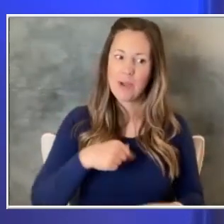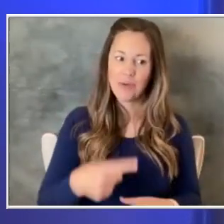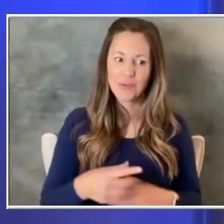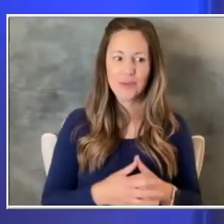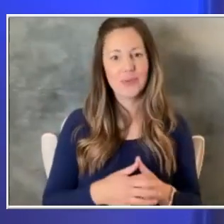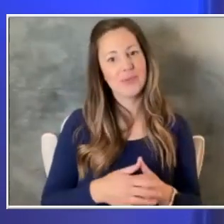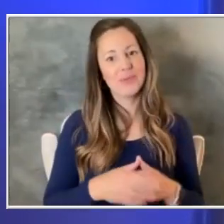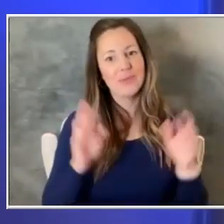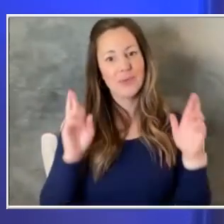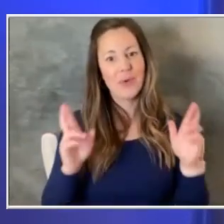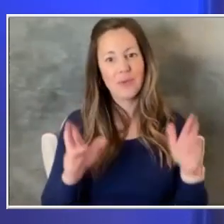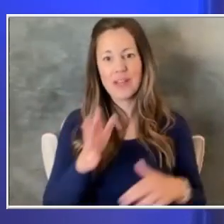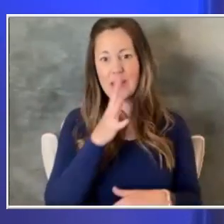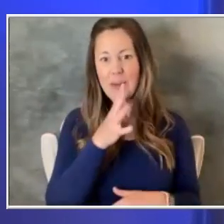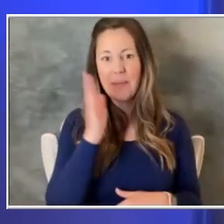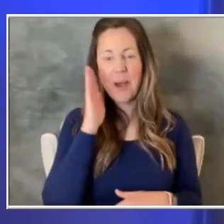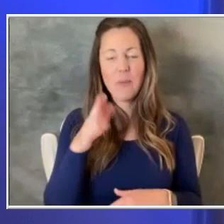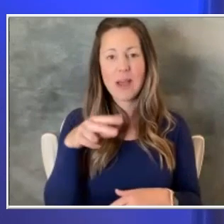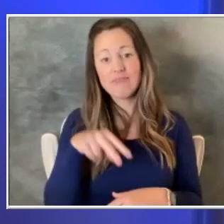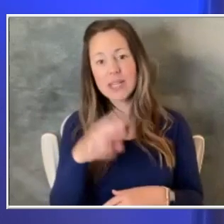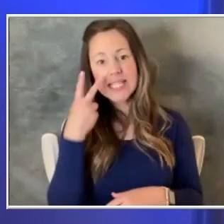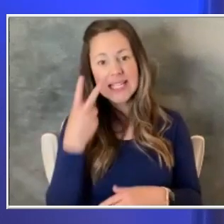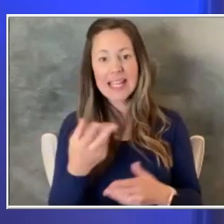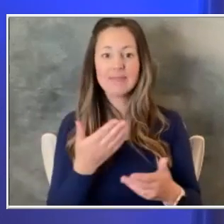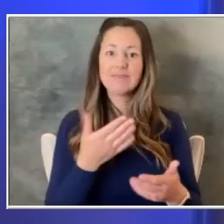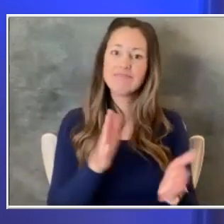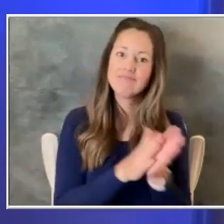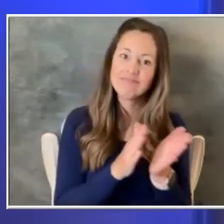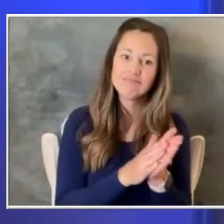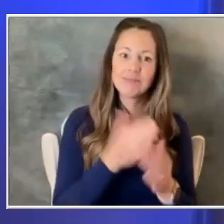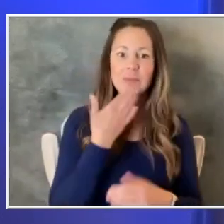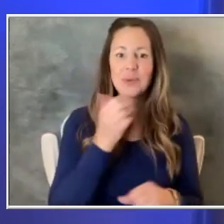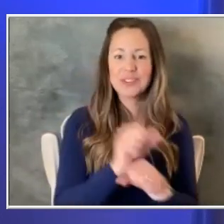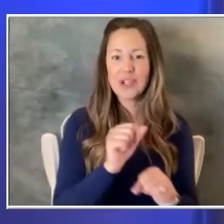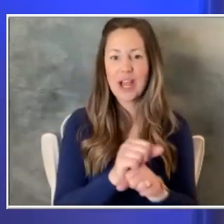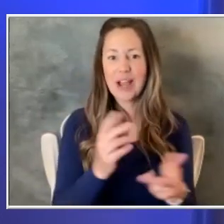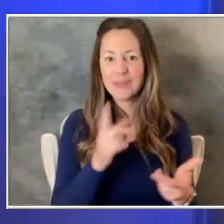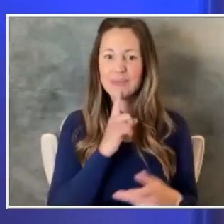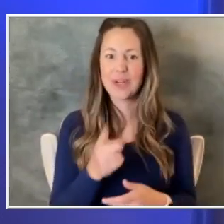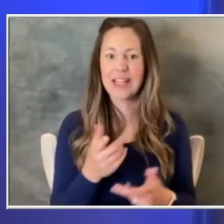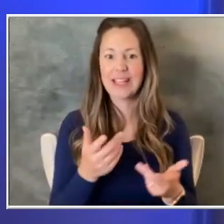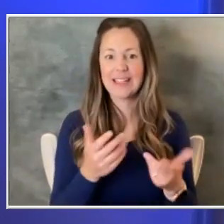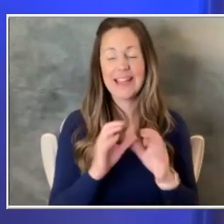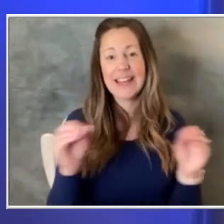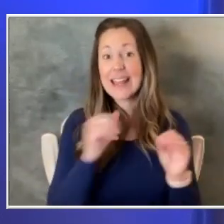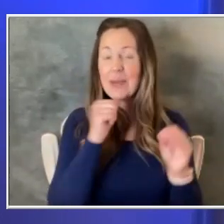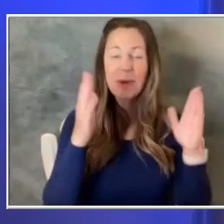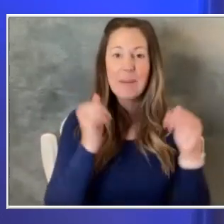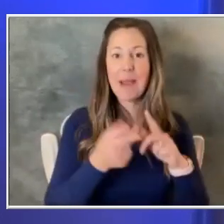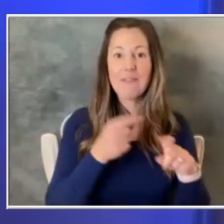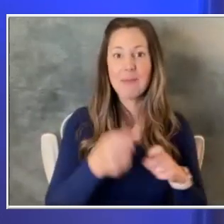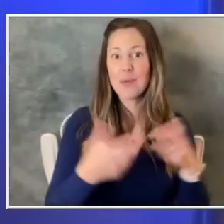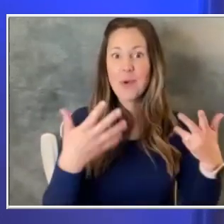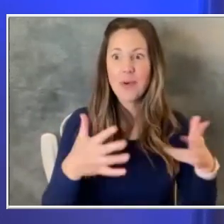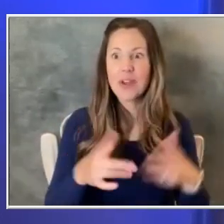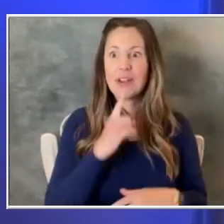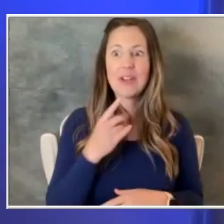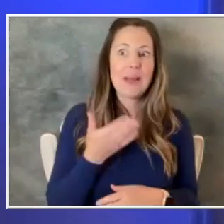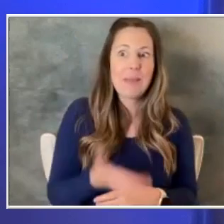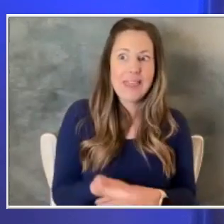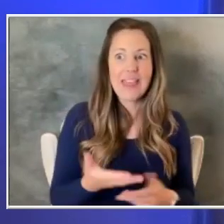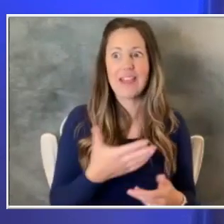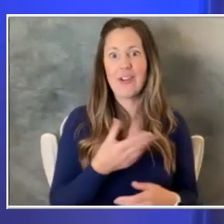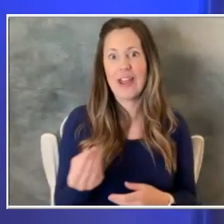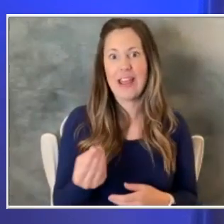look down upon me and be like, good job, Mike, you know, nothing I wouldn't expect from you already, to be out there and leading the way and